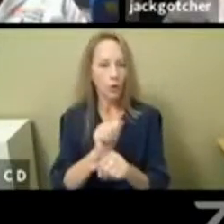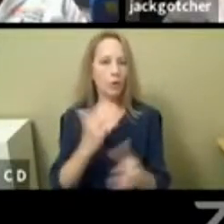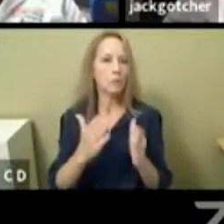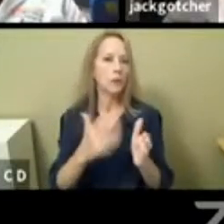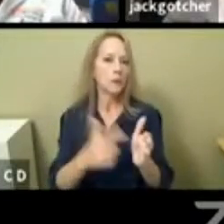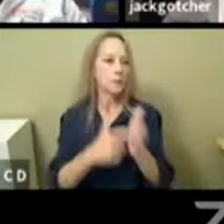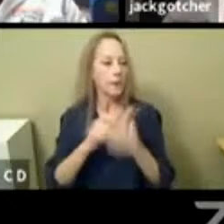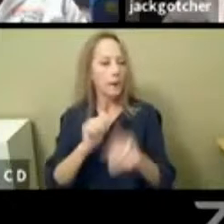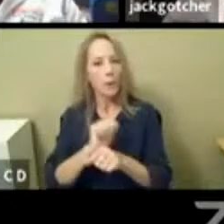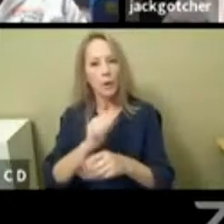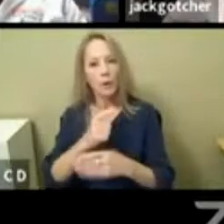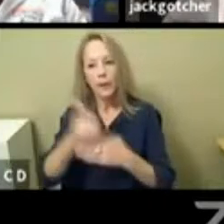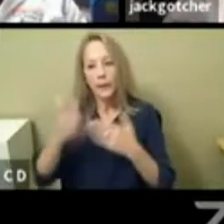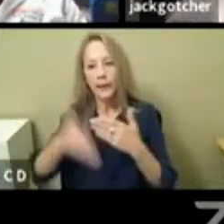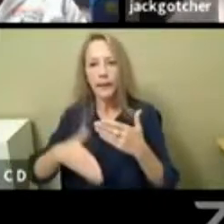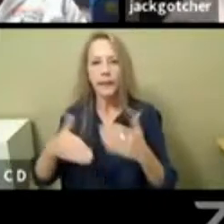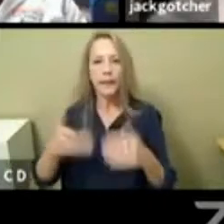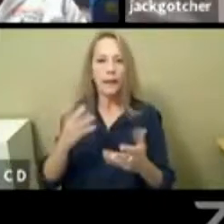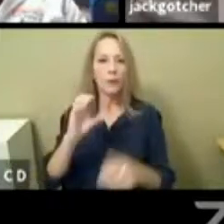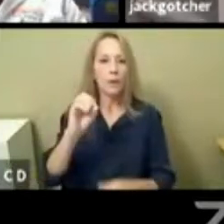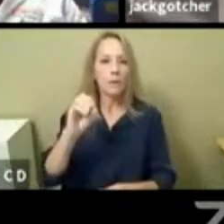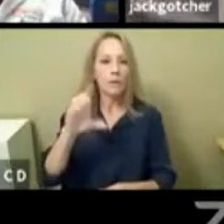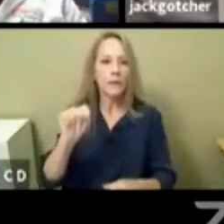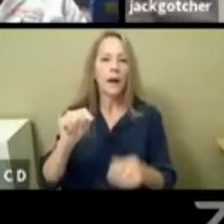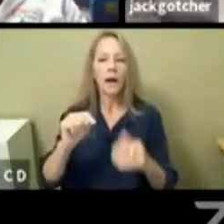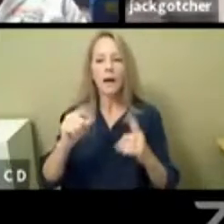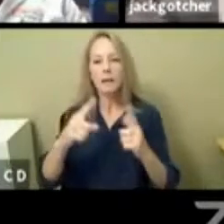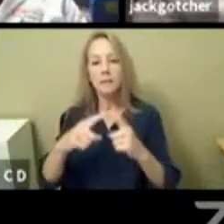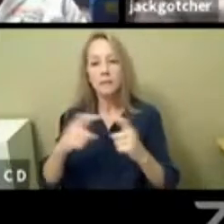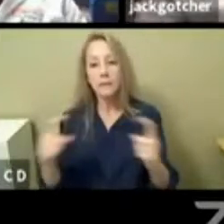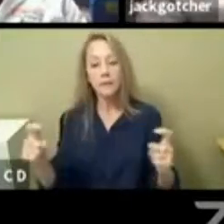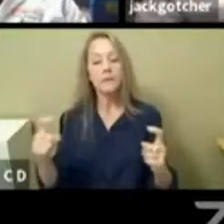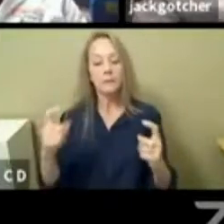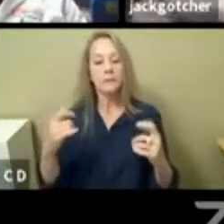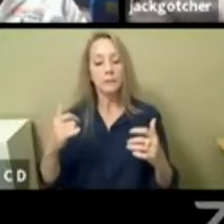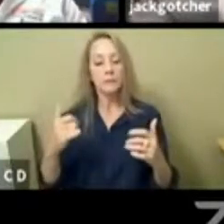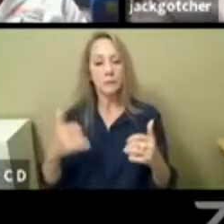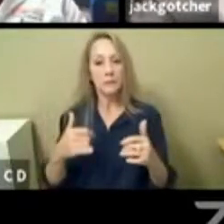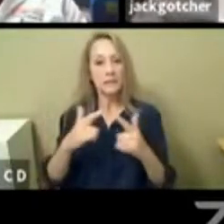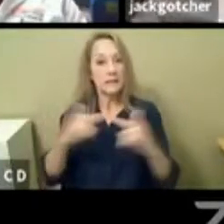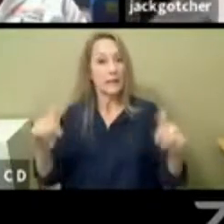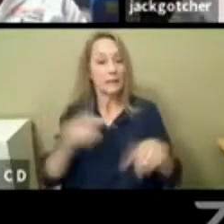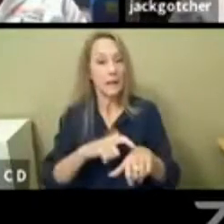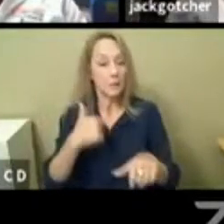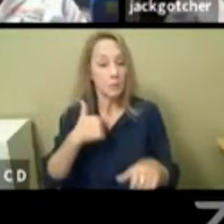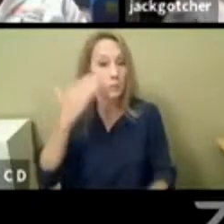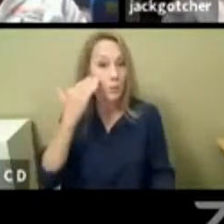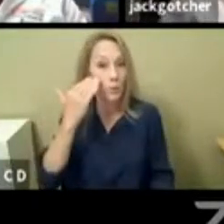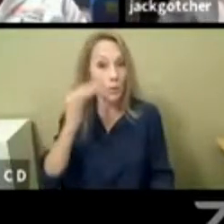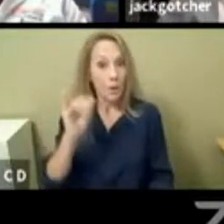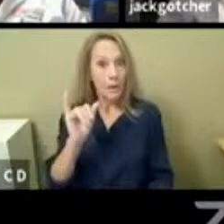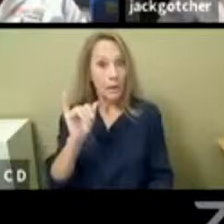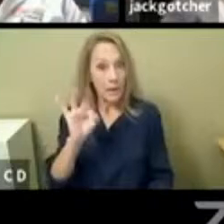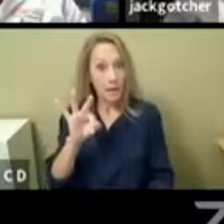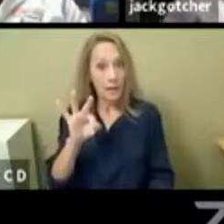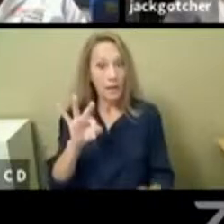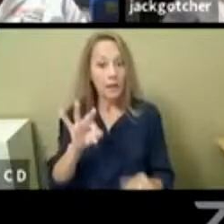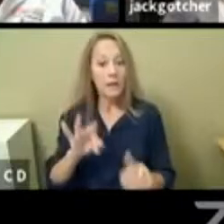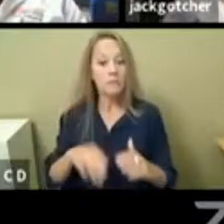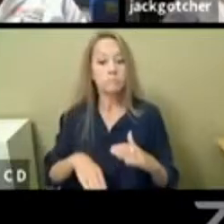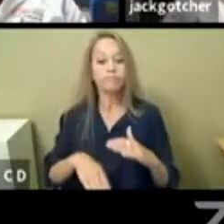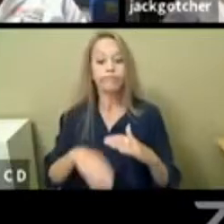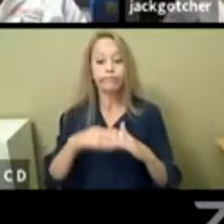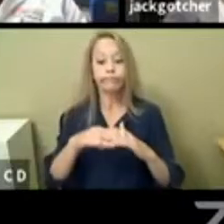weekends, overtime, etc. Knowing also that if we hit surge